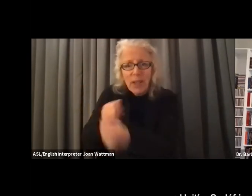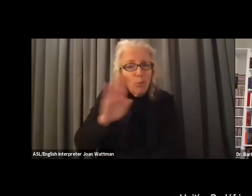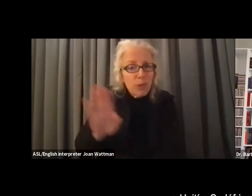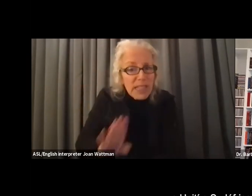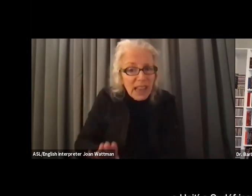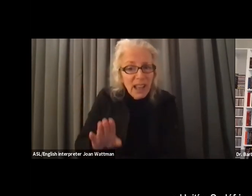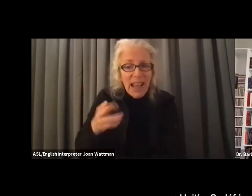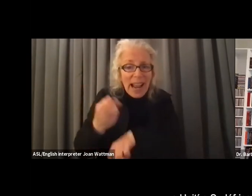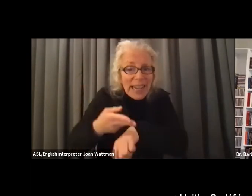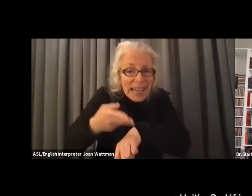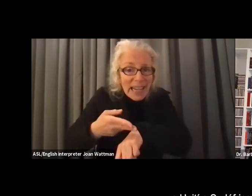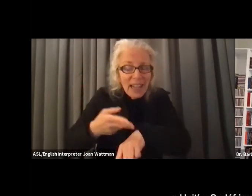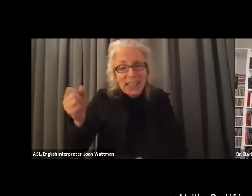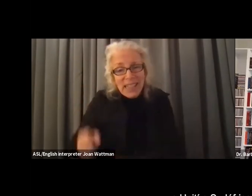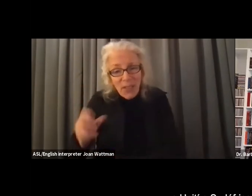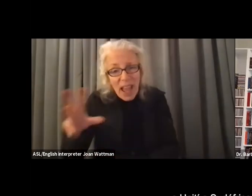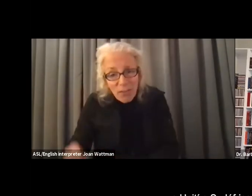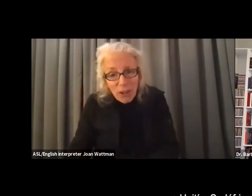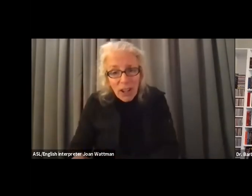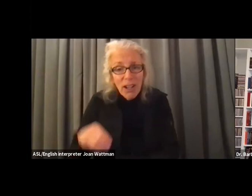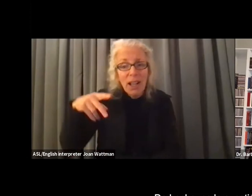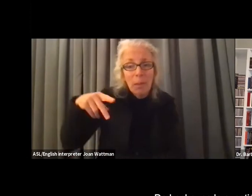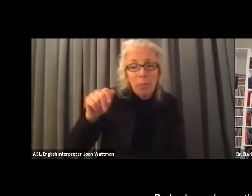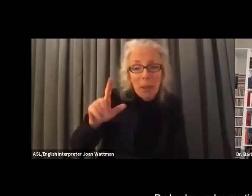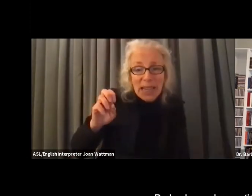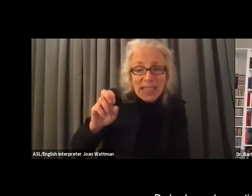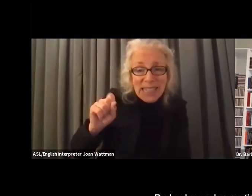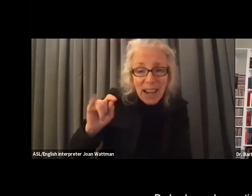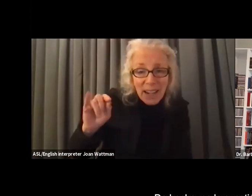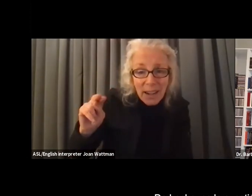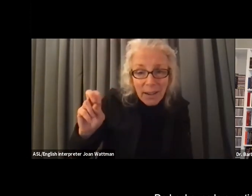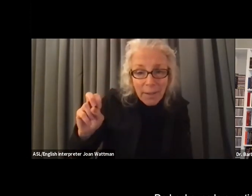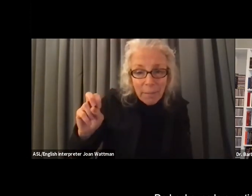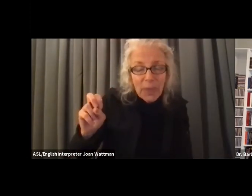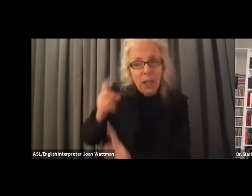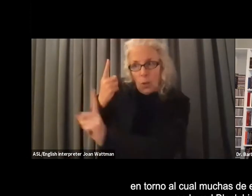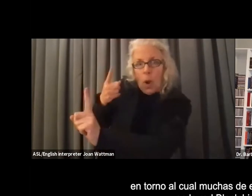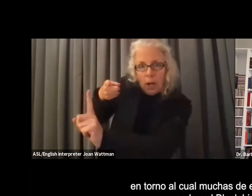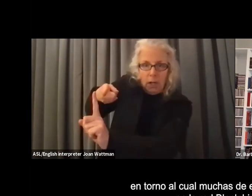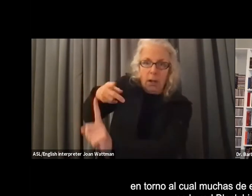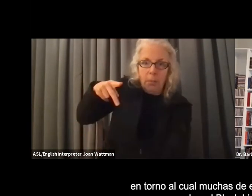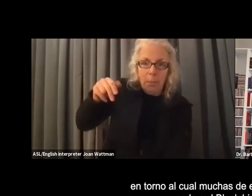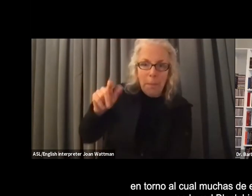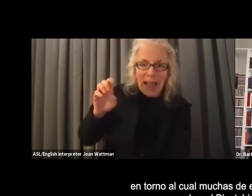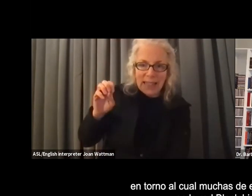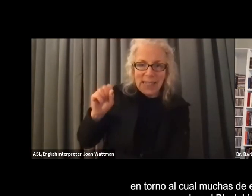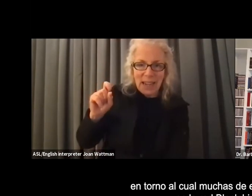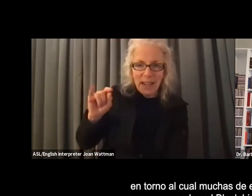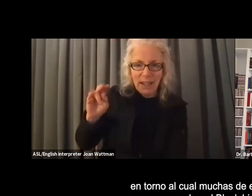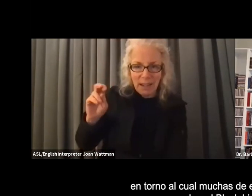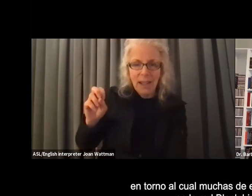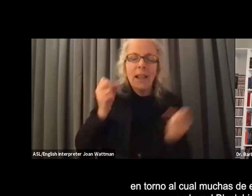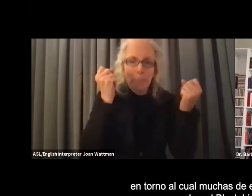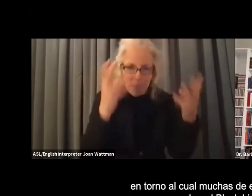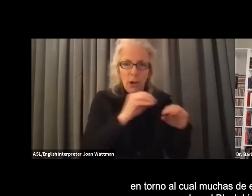to Haiti to South Africa to Palestine. In fact, it is the issue of Palestine around which many of these organizations